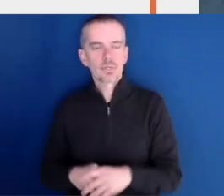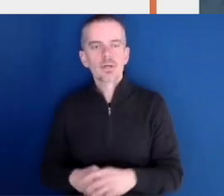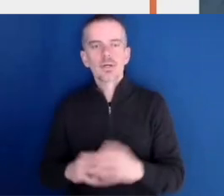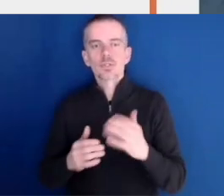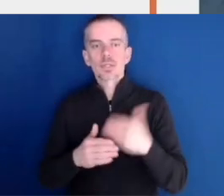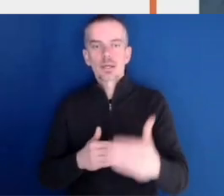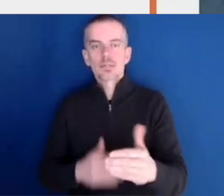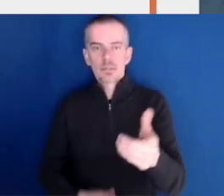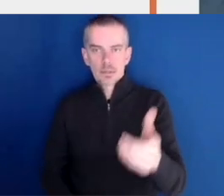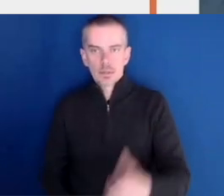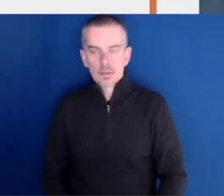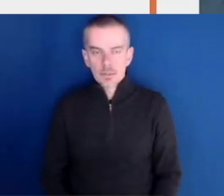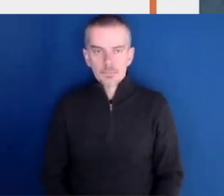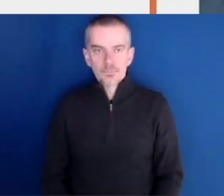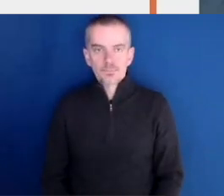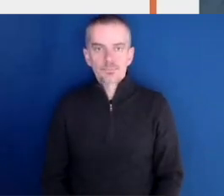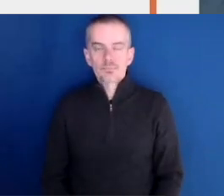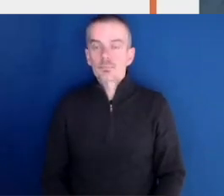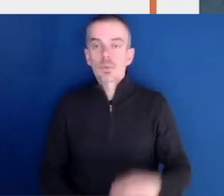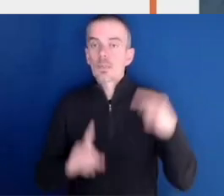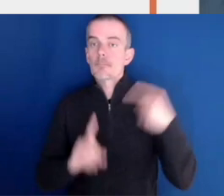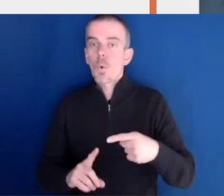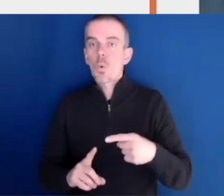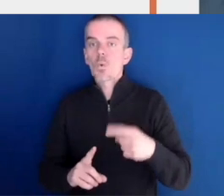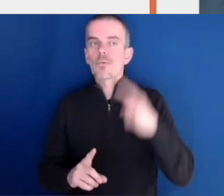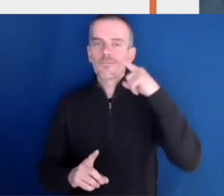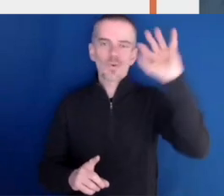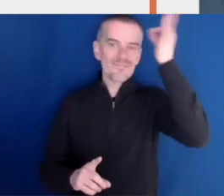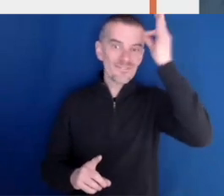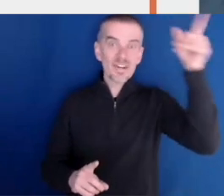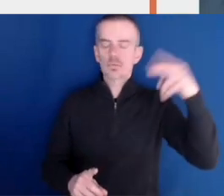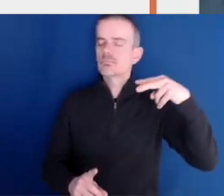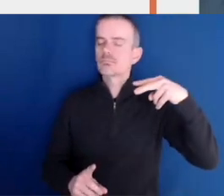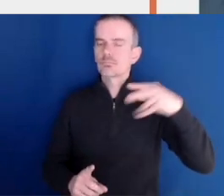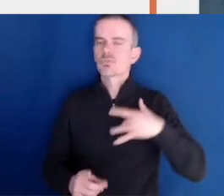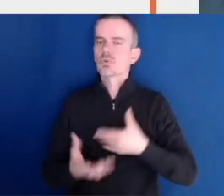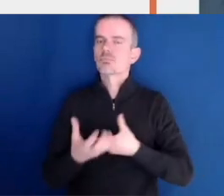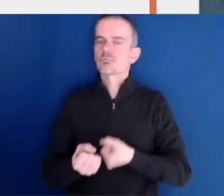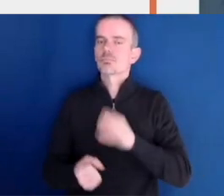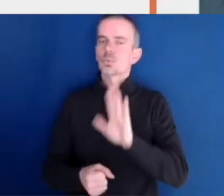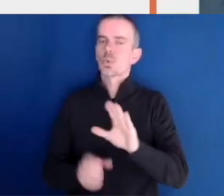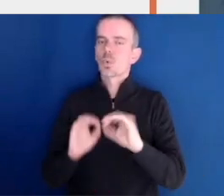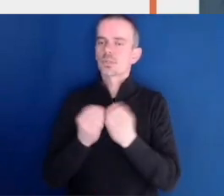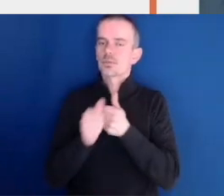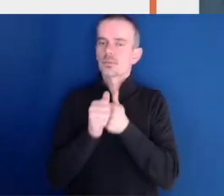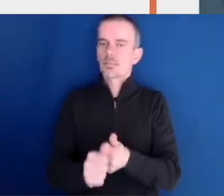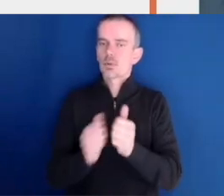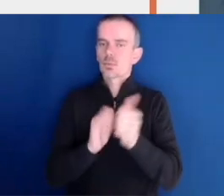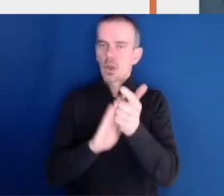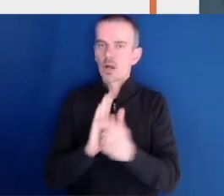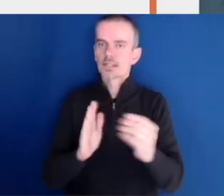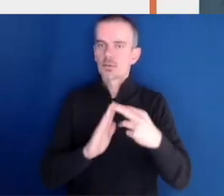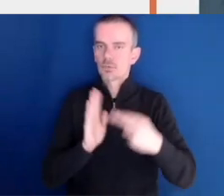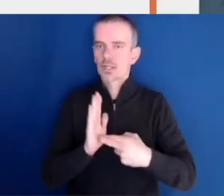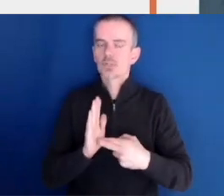next slide. They're meant to provide the federal government with reasonable assurance that your organization is complying with laws and